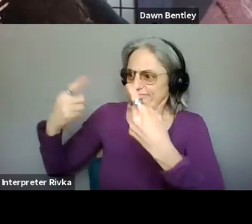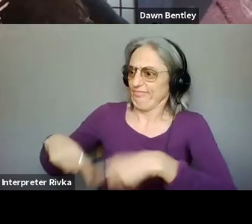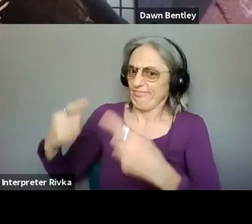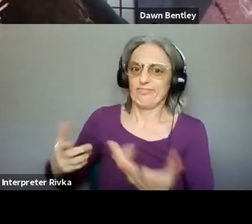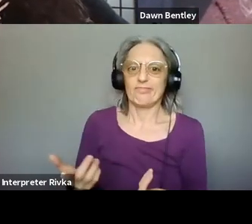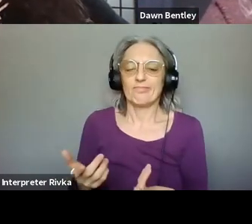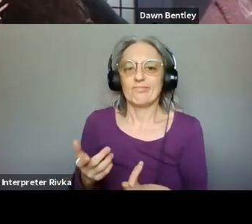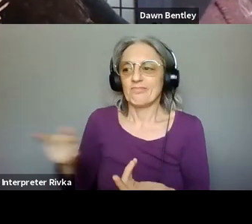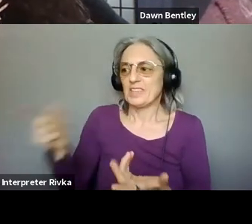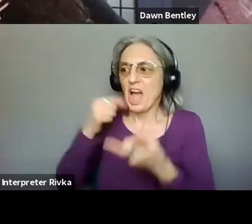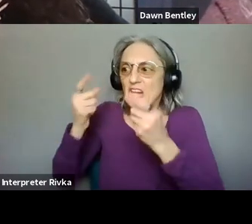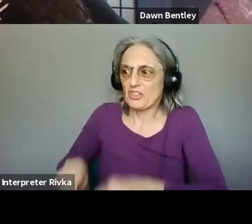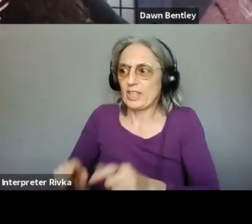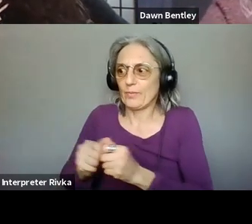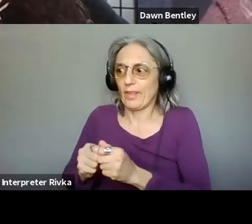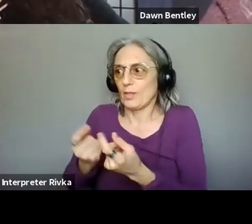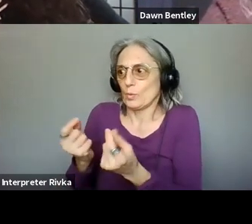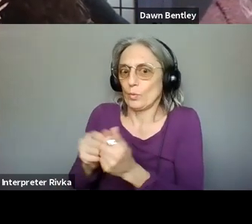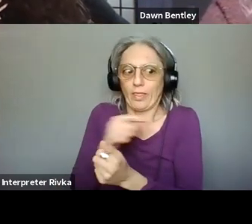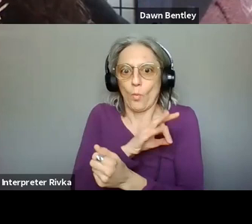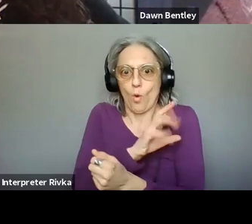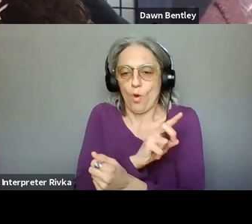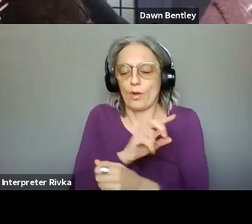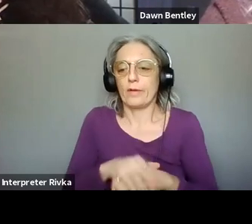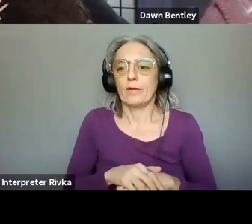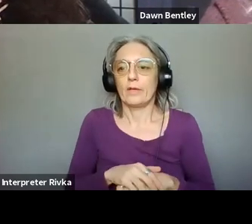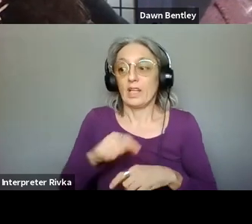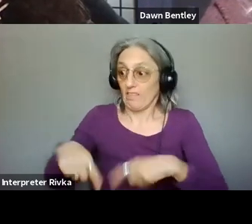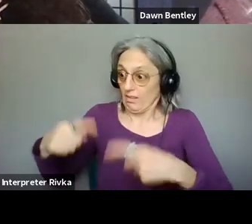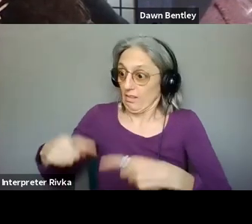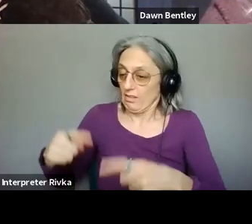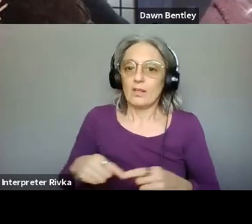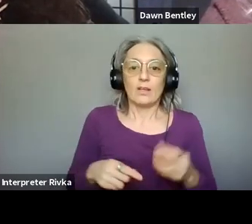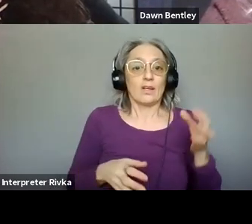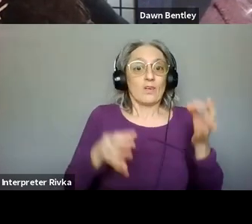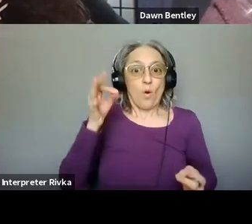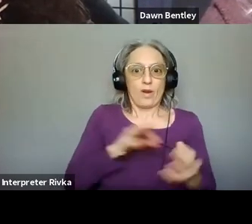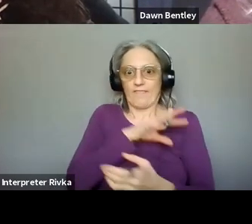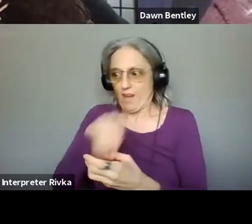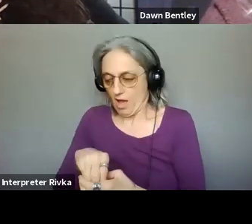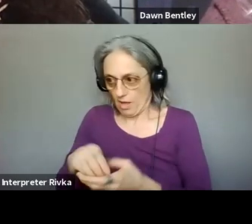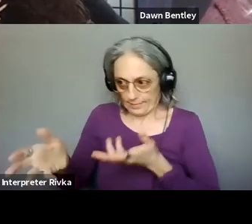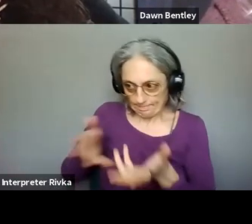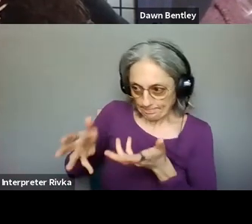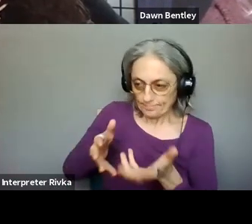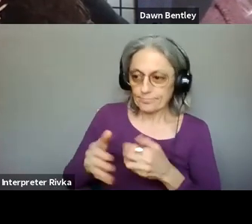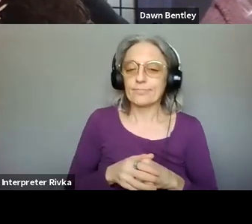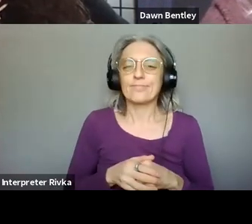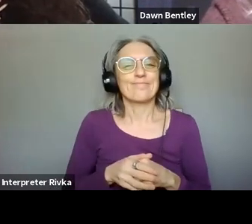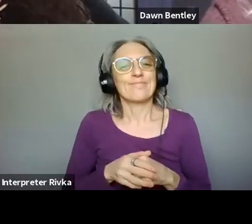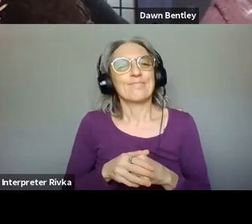on what should be done. And then the court has to step in, and we have more problems